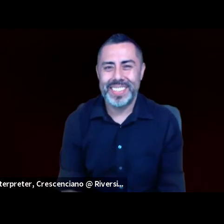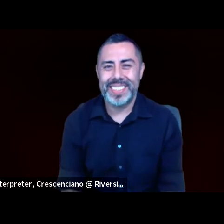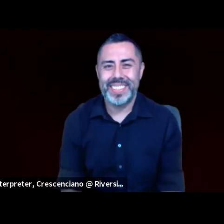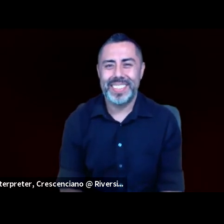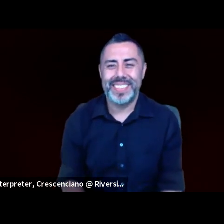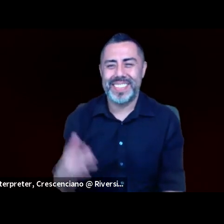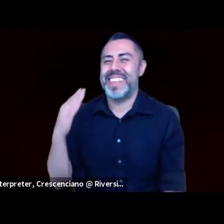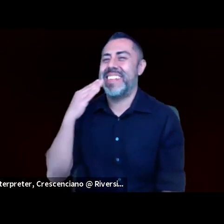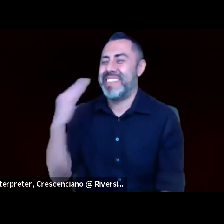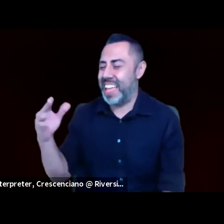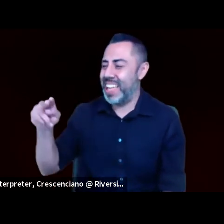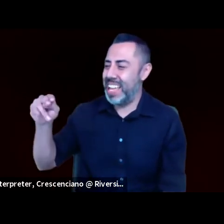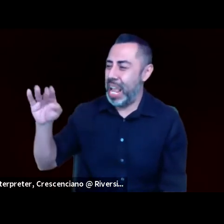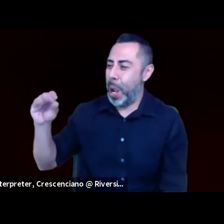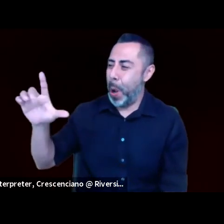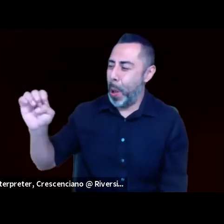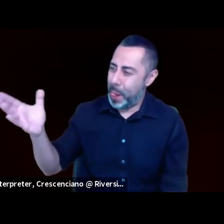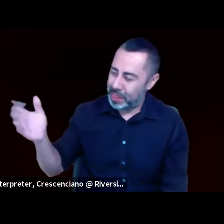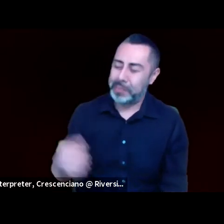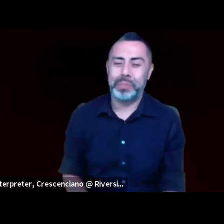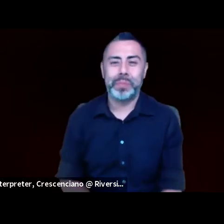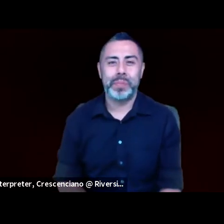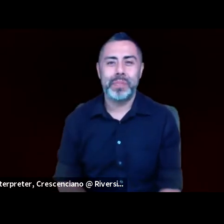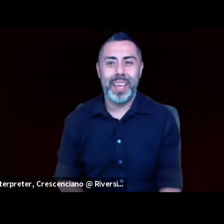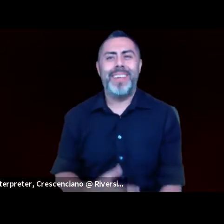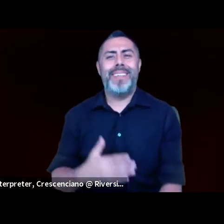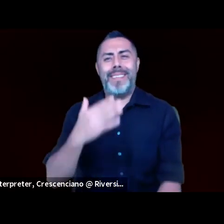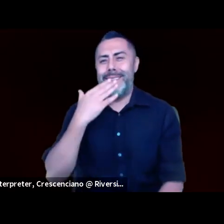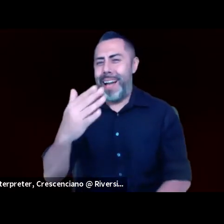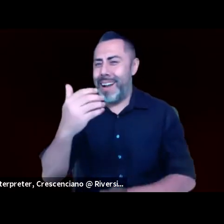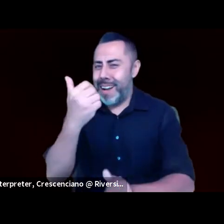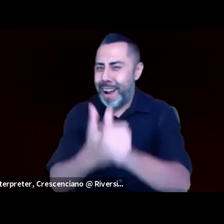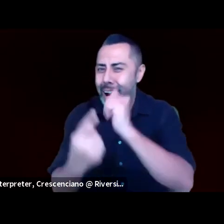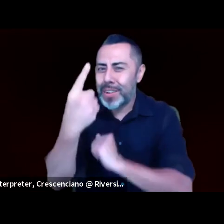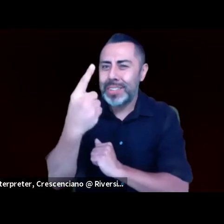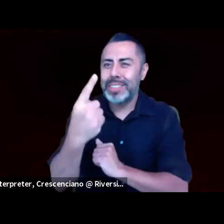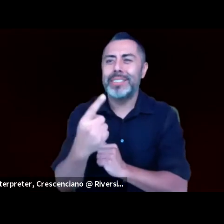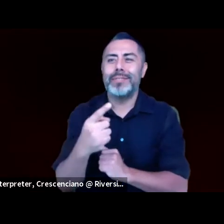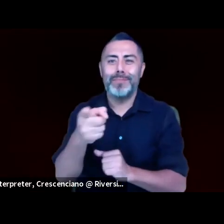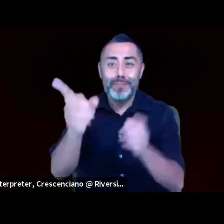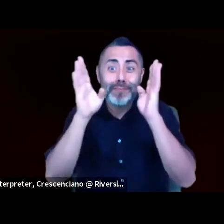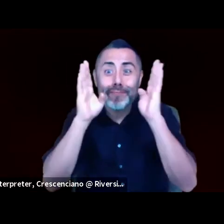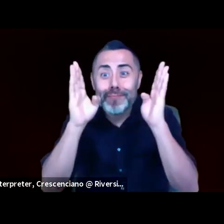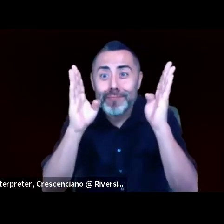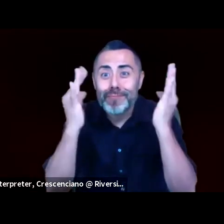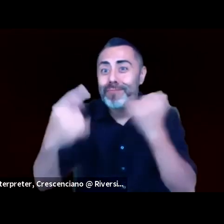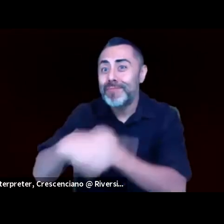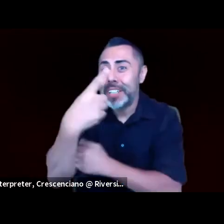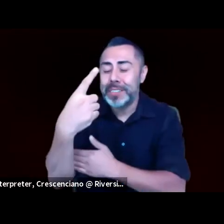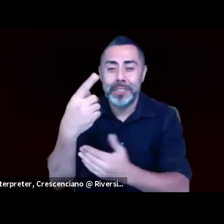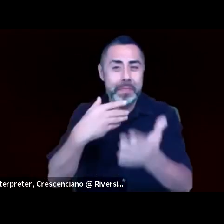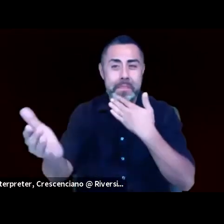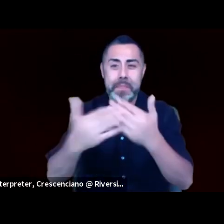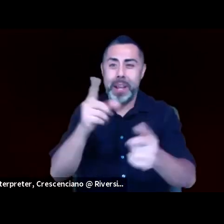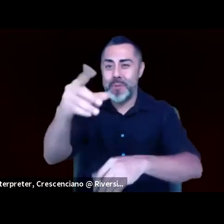Thanks, Nicole. And thanks to everyone for tuning in, wherever you may be,